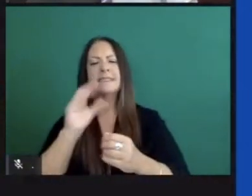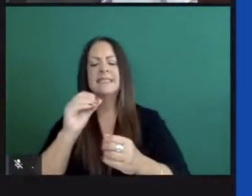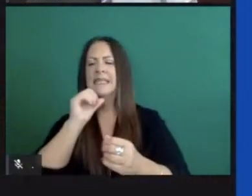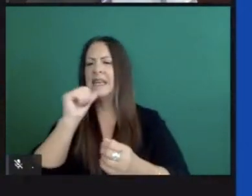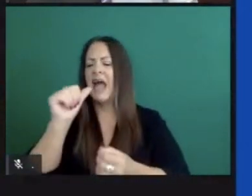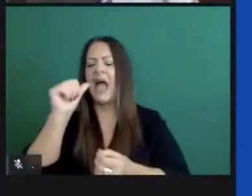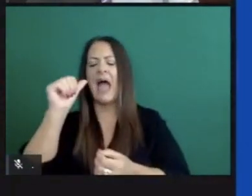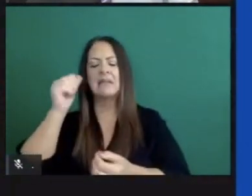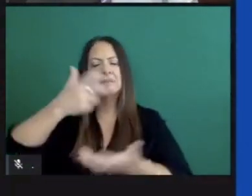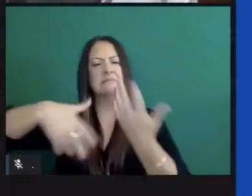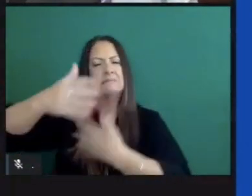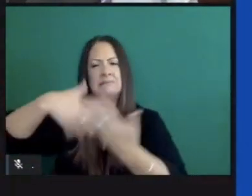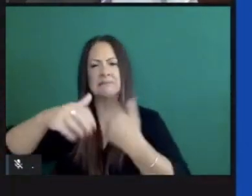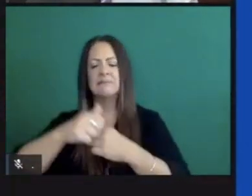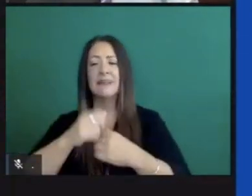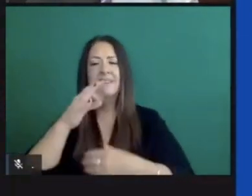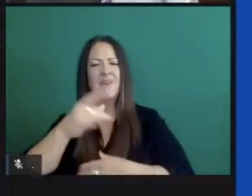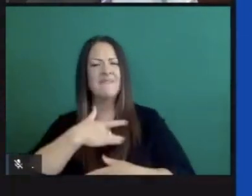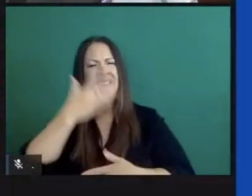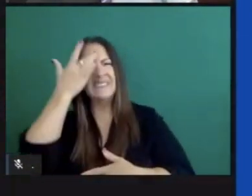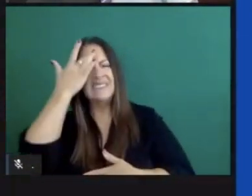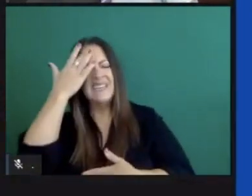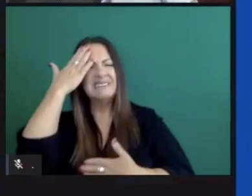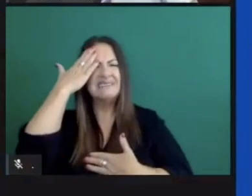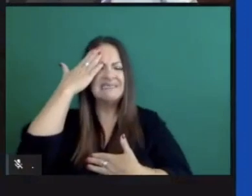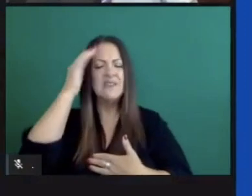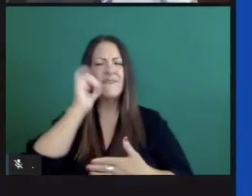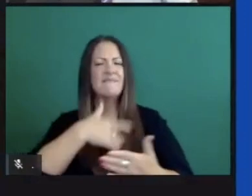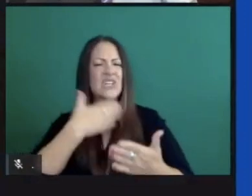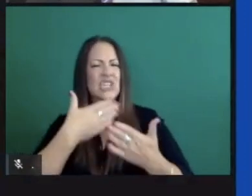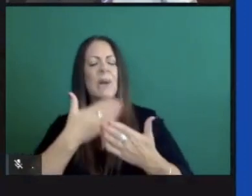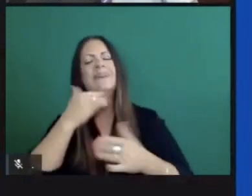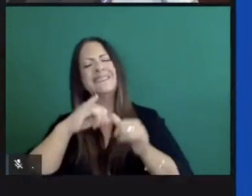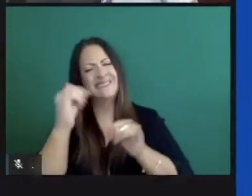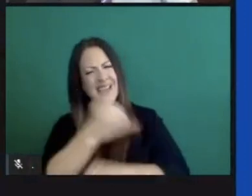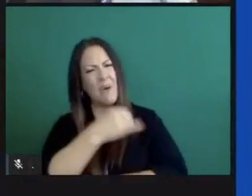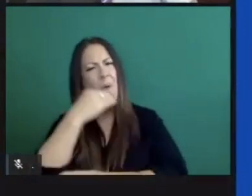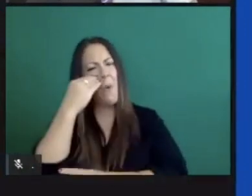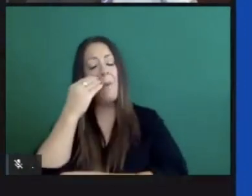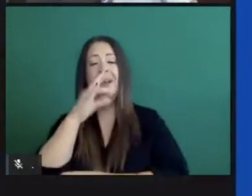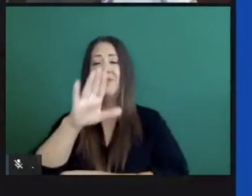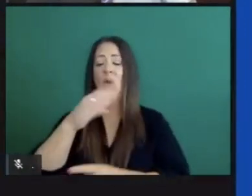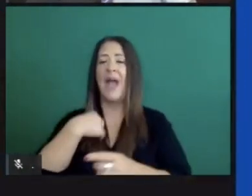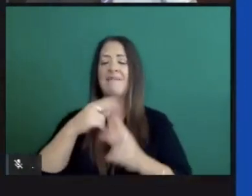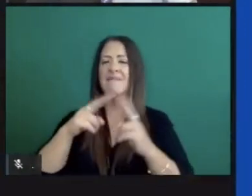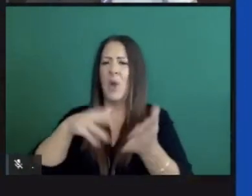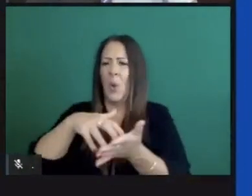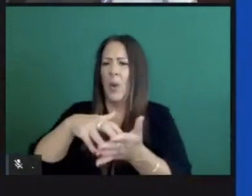home when you're sick and if you're in a high-risk group so that we don't risk having